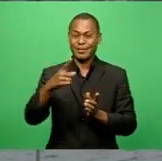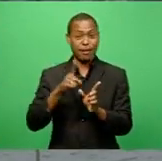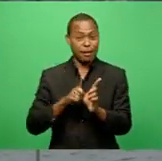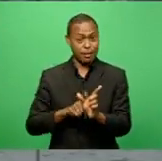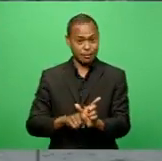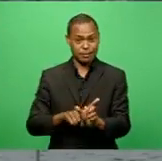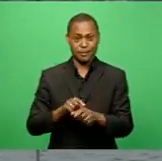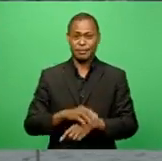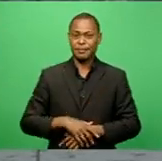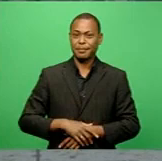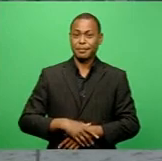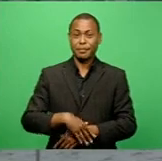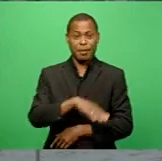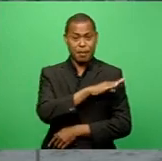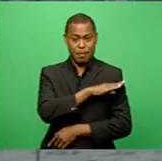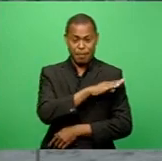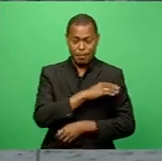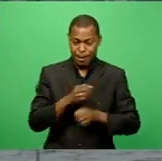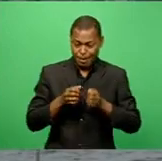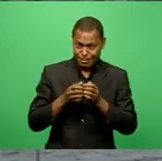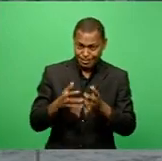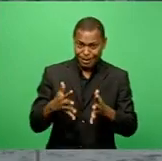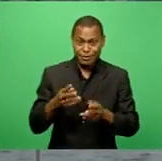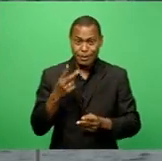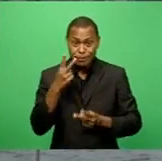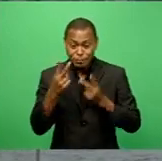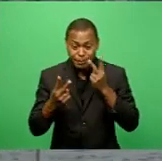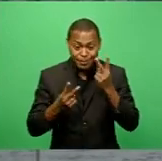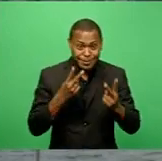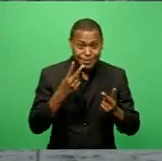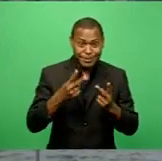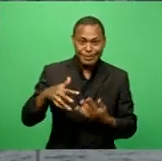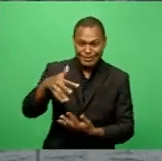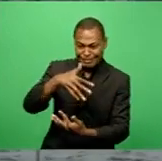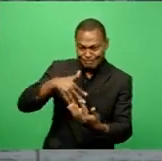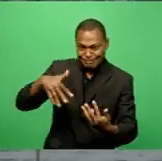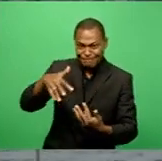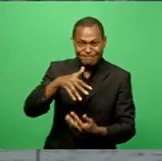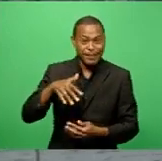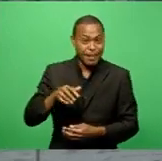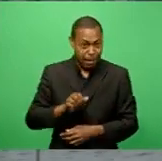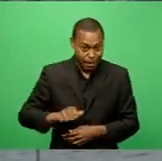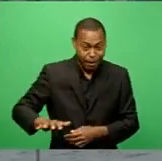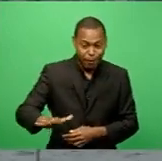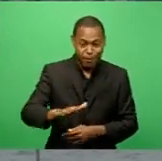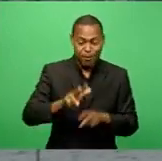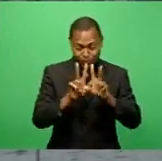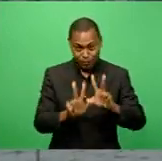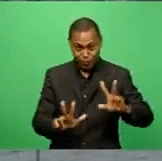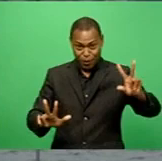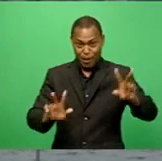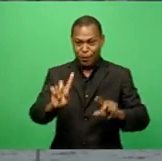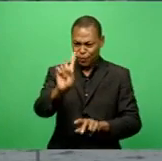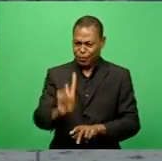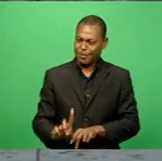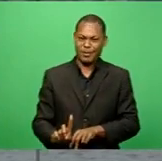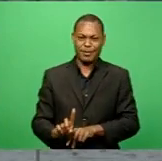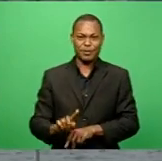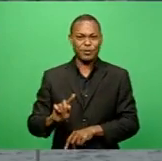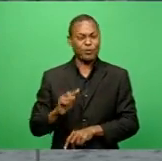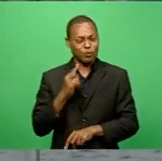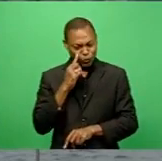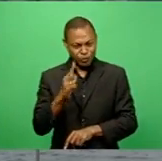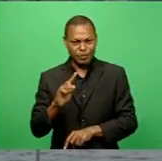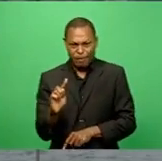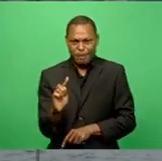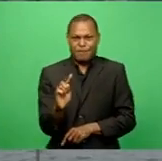Yasa. Bainimarama began his tour of the cyclone-affected areas in Vonolebo today to see firsthand the damage